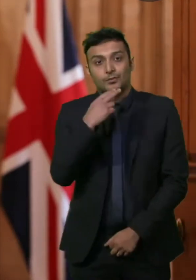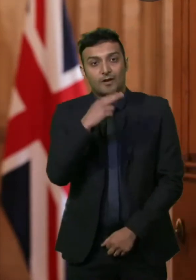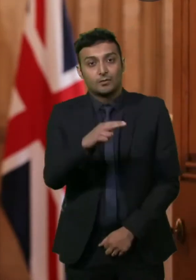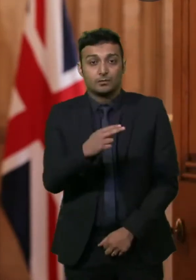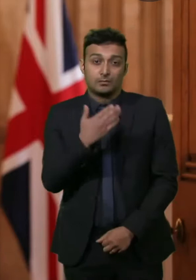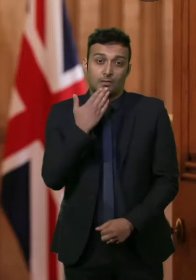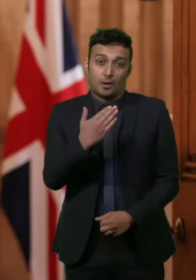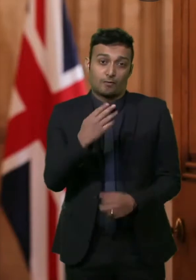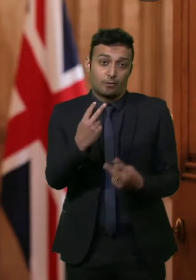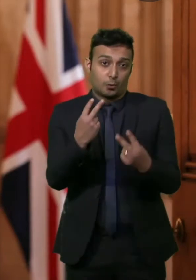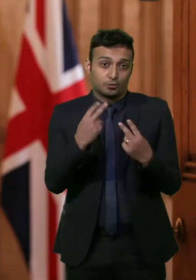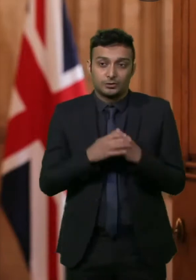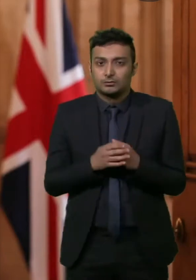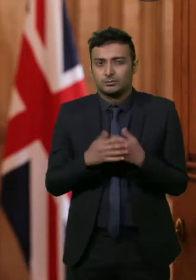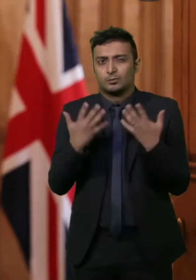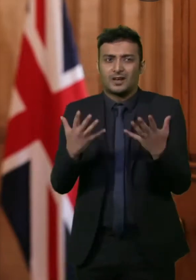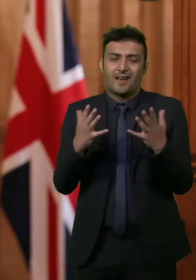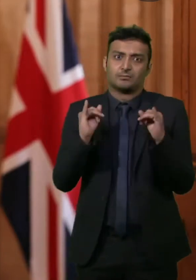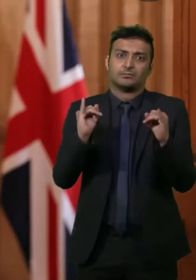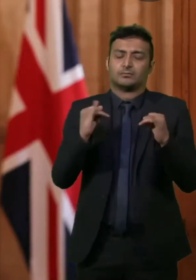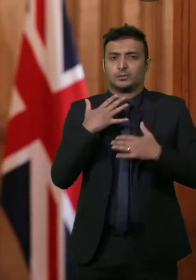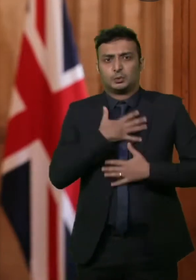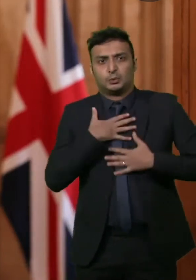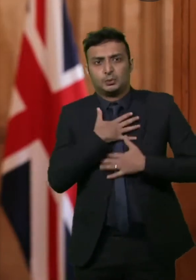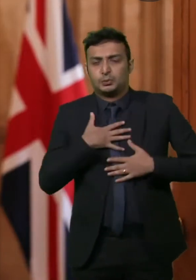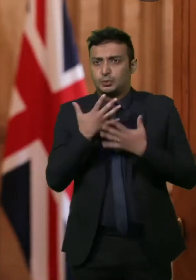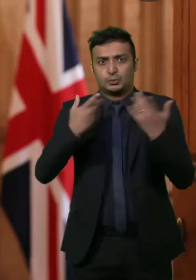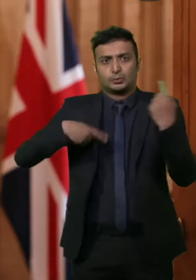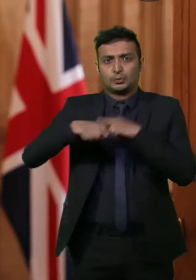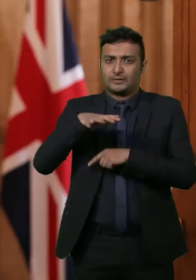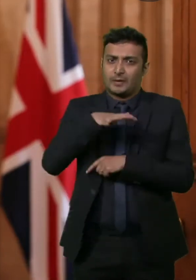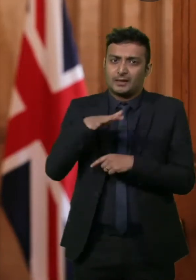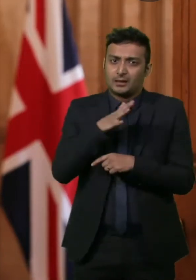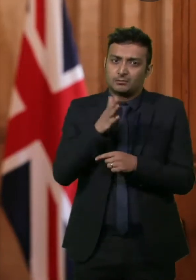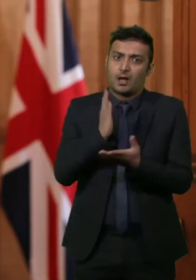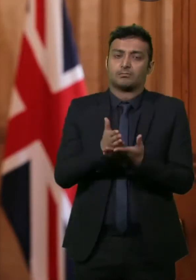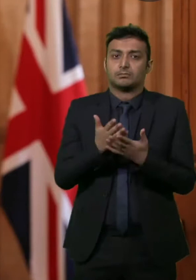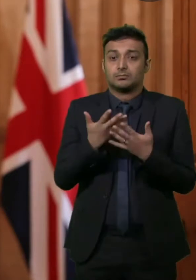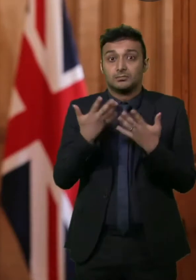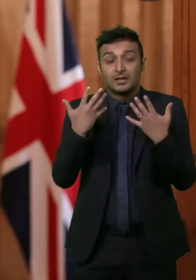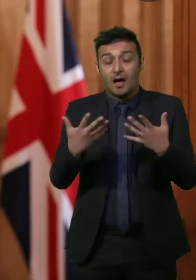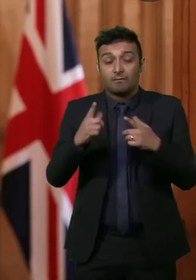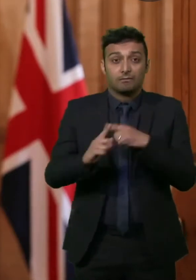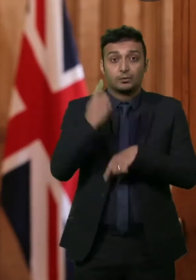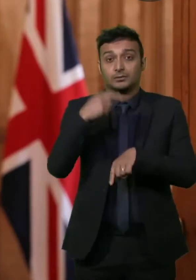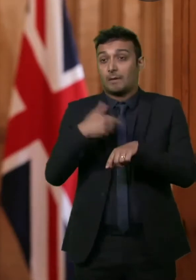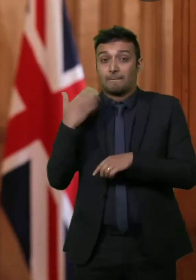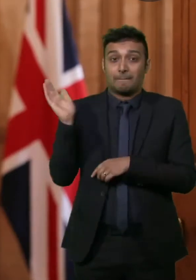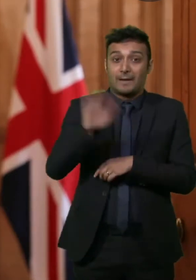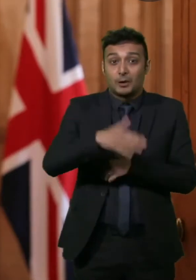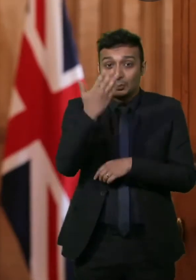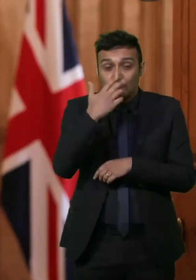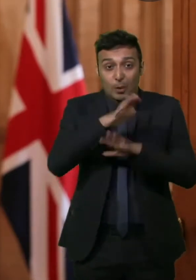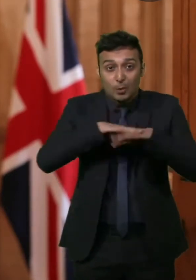of families up and down the country, as children see and play with their friends at school for the first time in